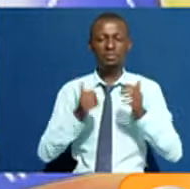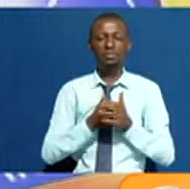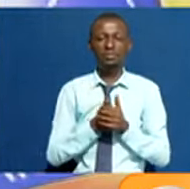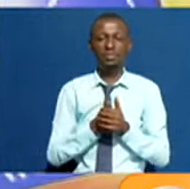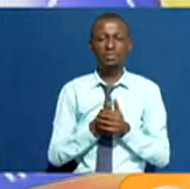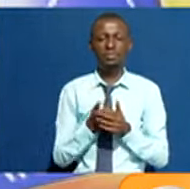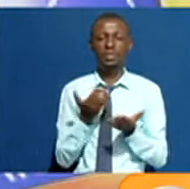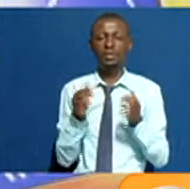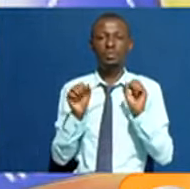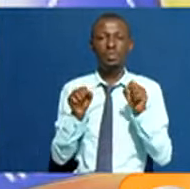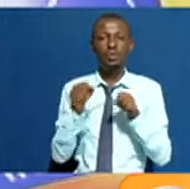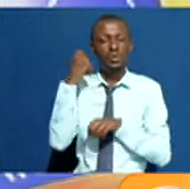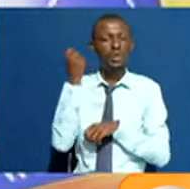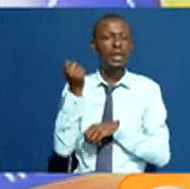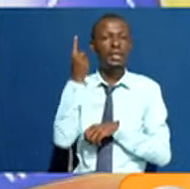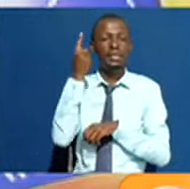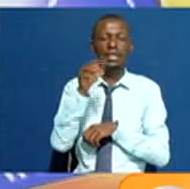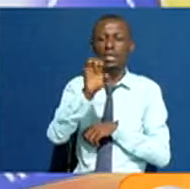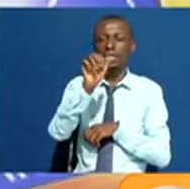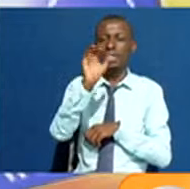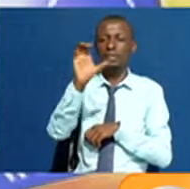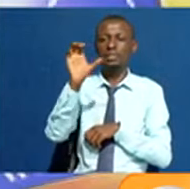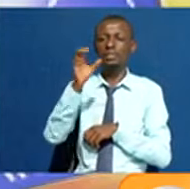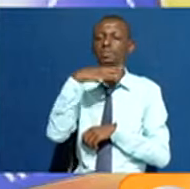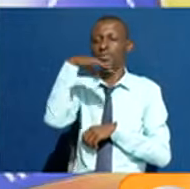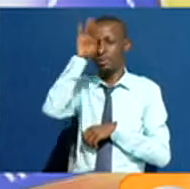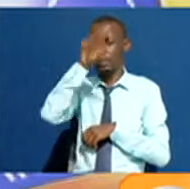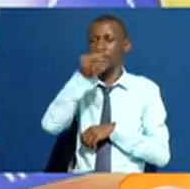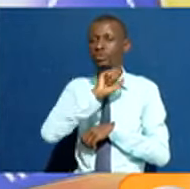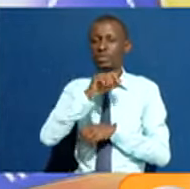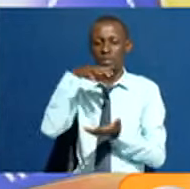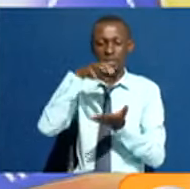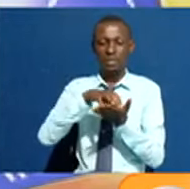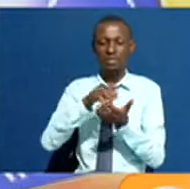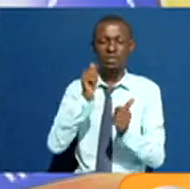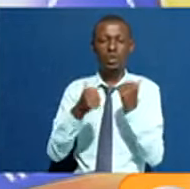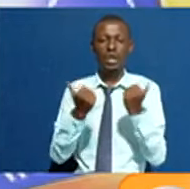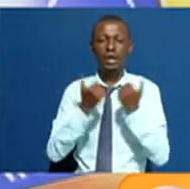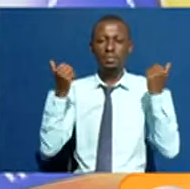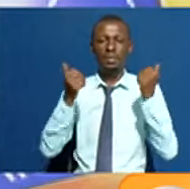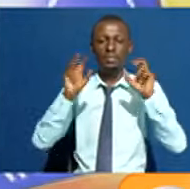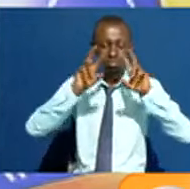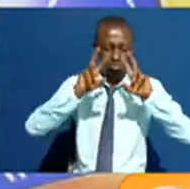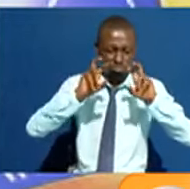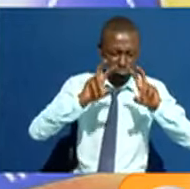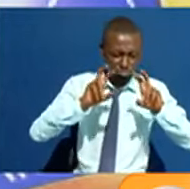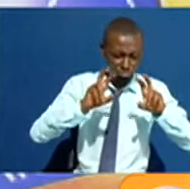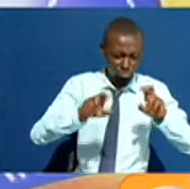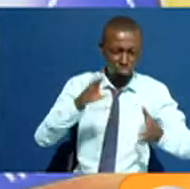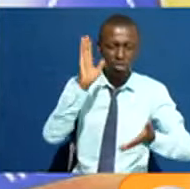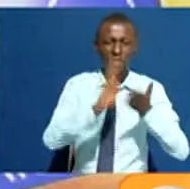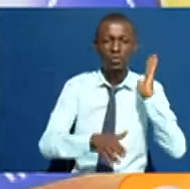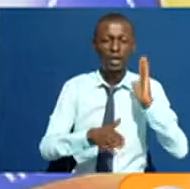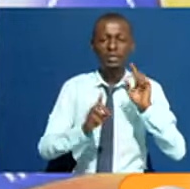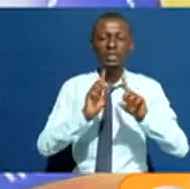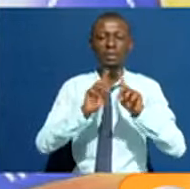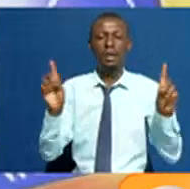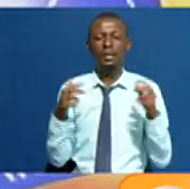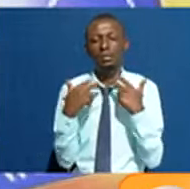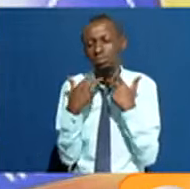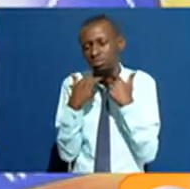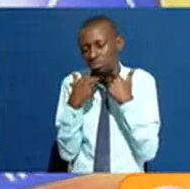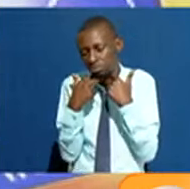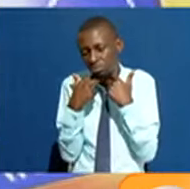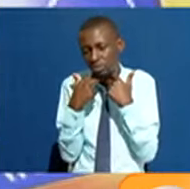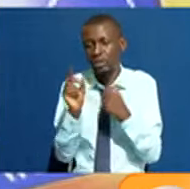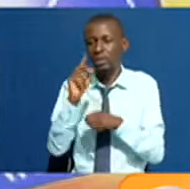may understand the frustration by the EACC to watch cases that they expeditiously investigated get stuck